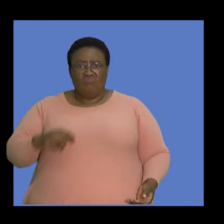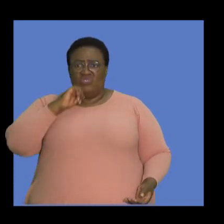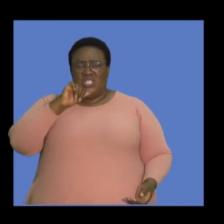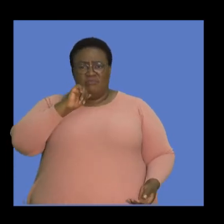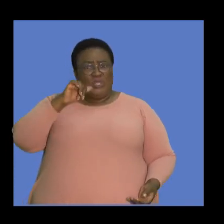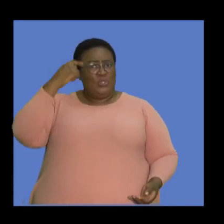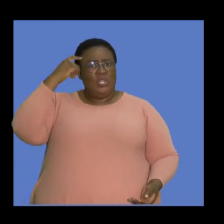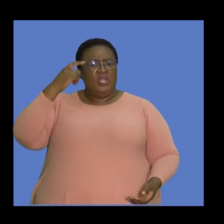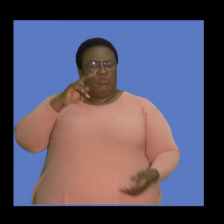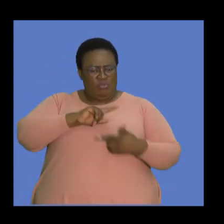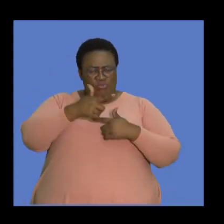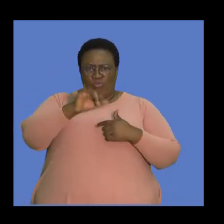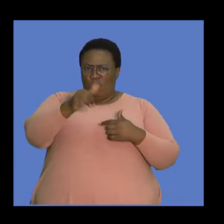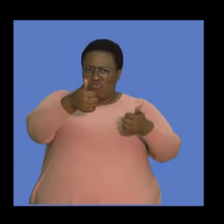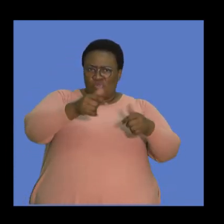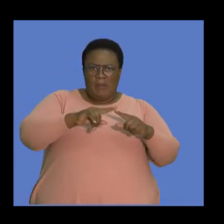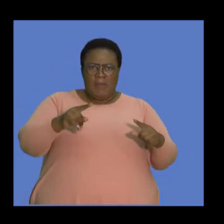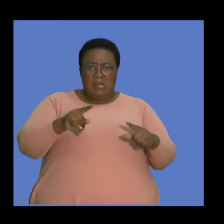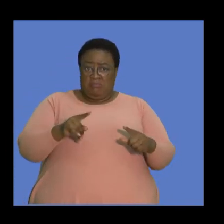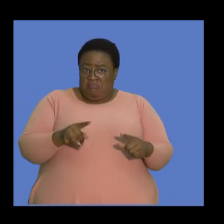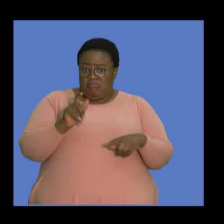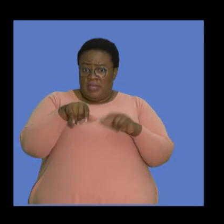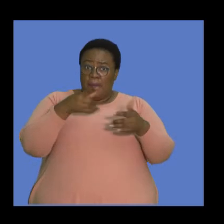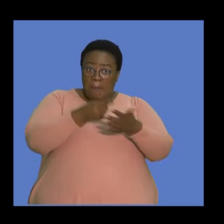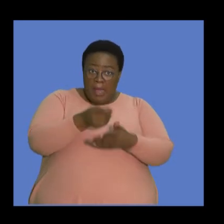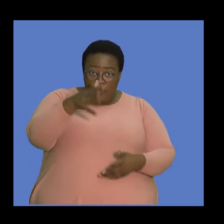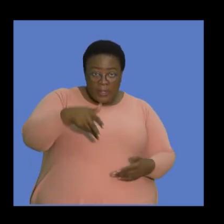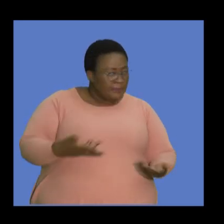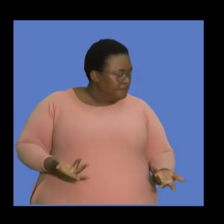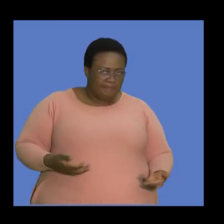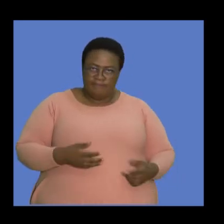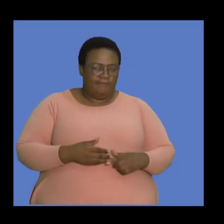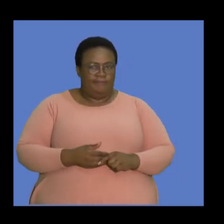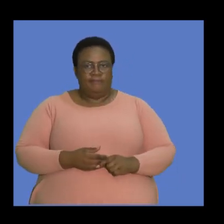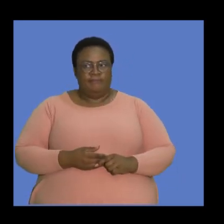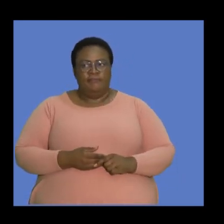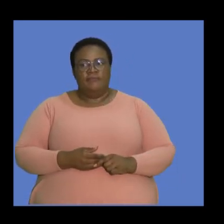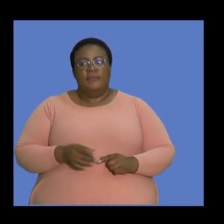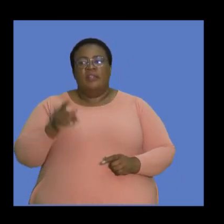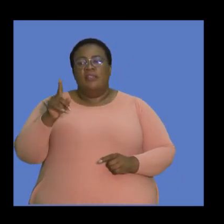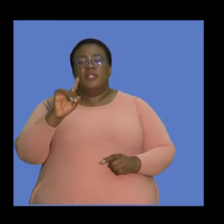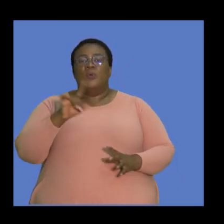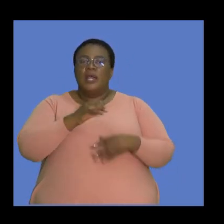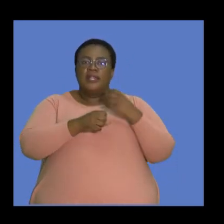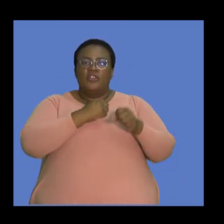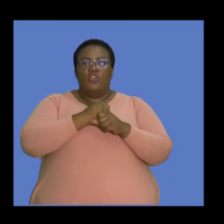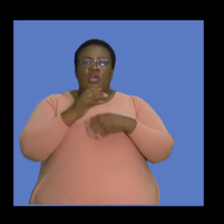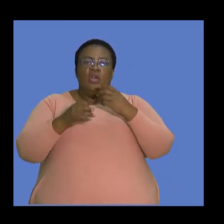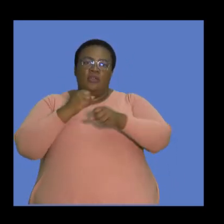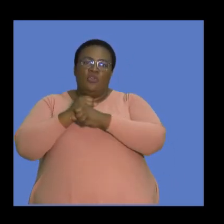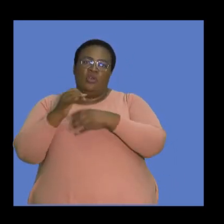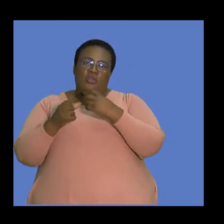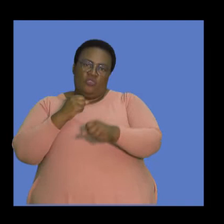good you think your laptop is, it really will not happen. And this is normally on a yearly basis, hence